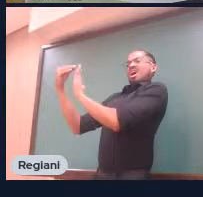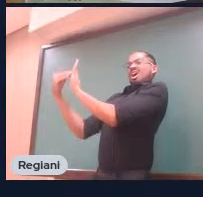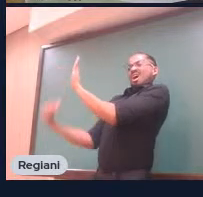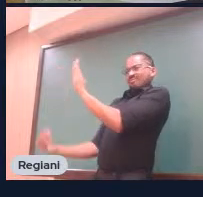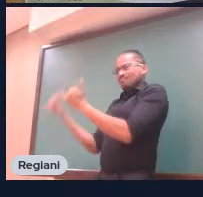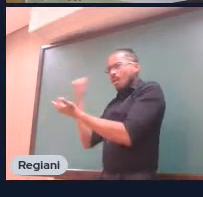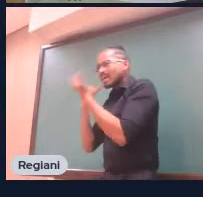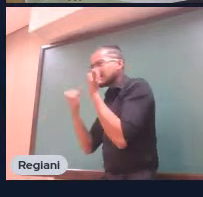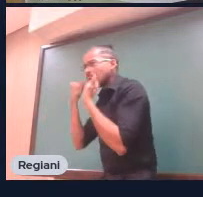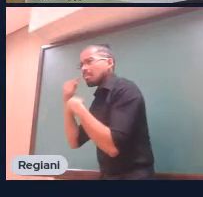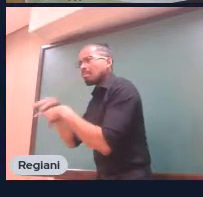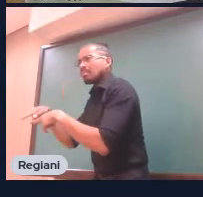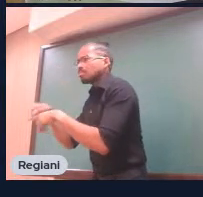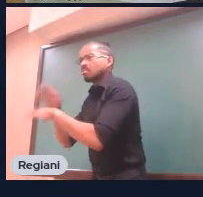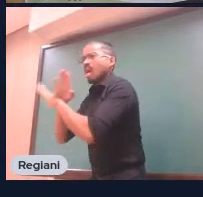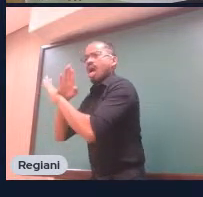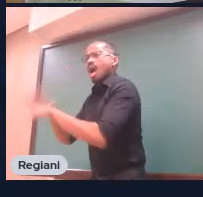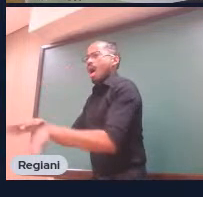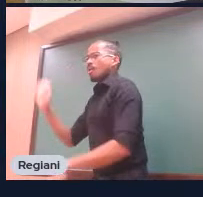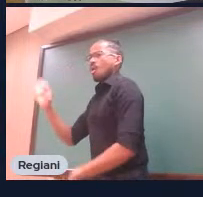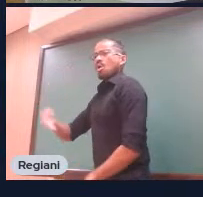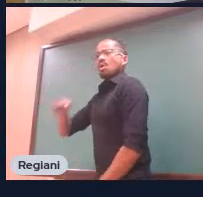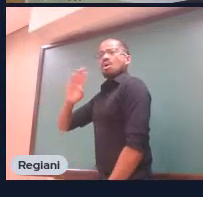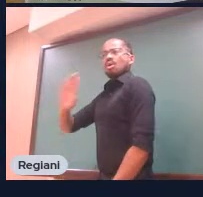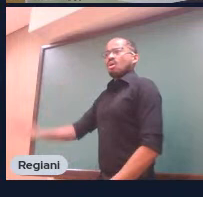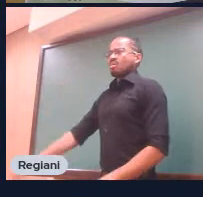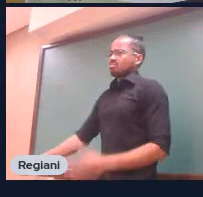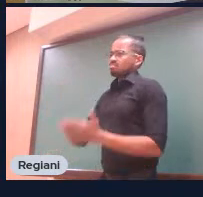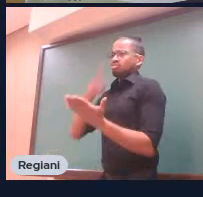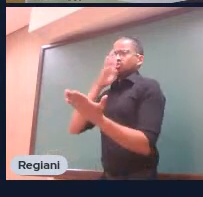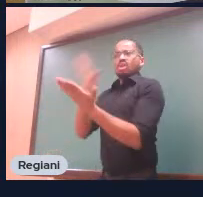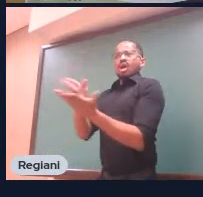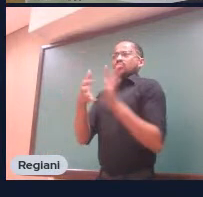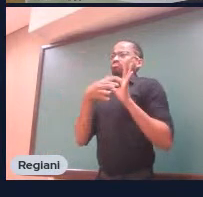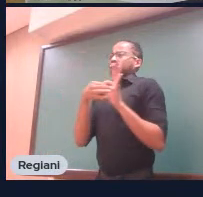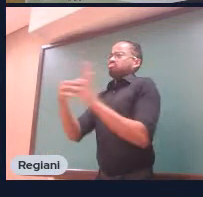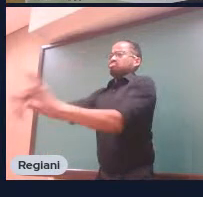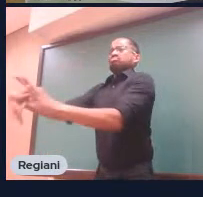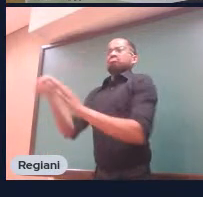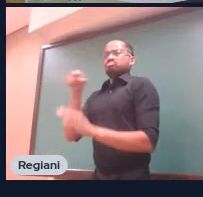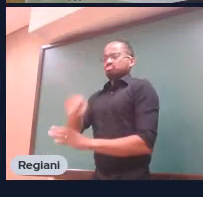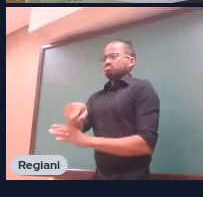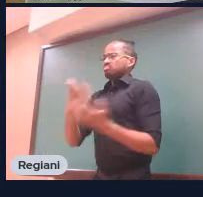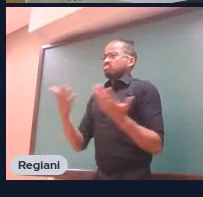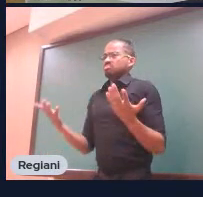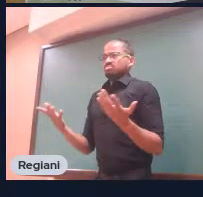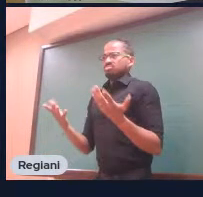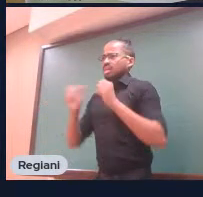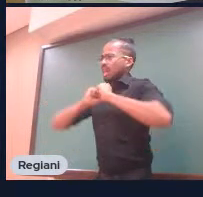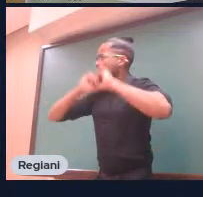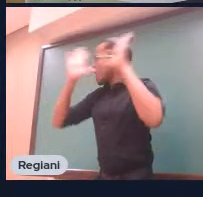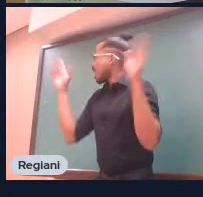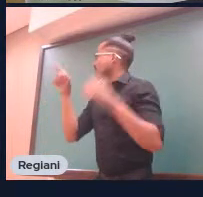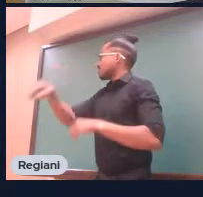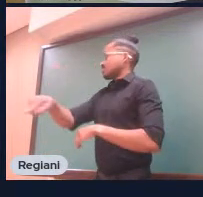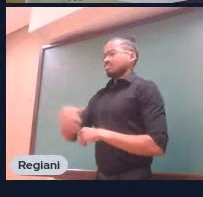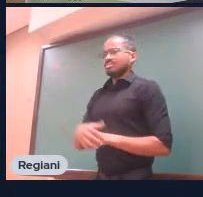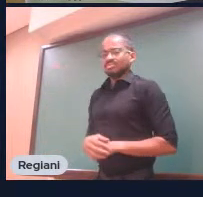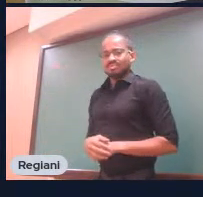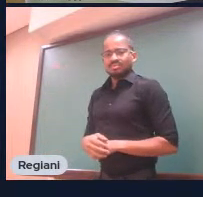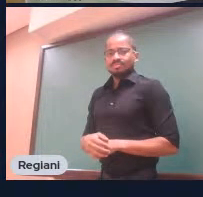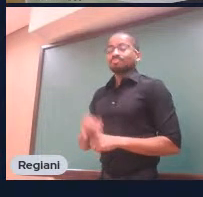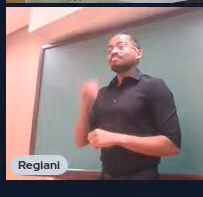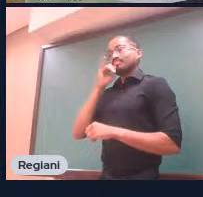prescriptive to merely descriptive, from a limited coverage to open-ended. We know that dictionaries